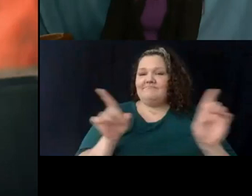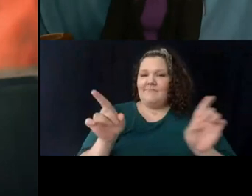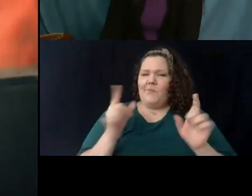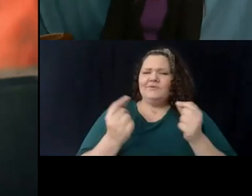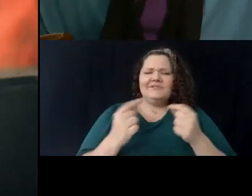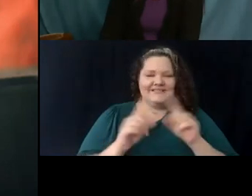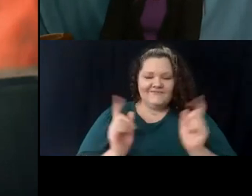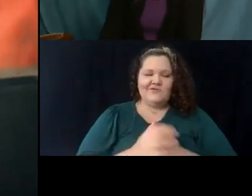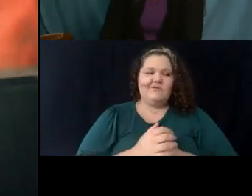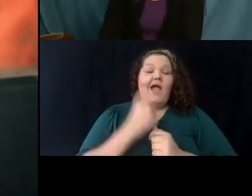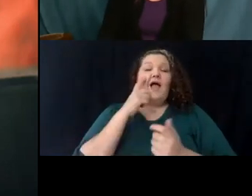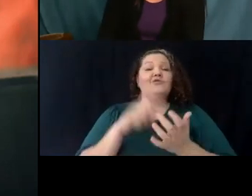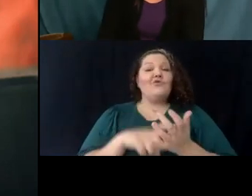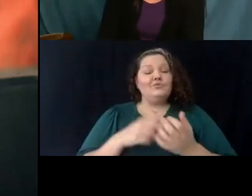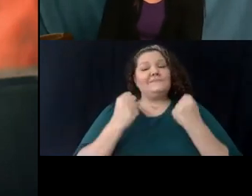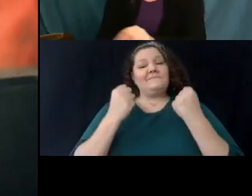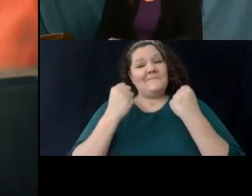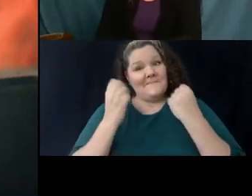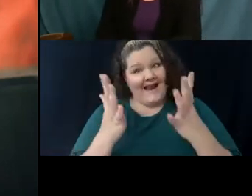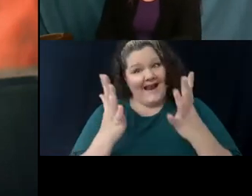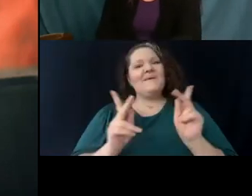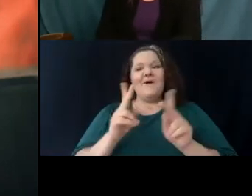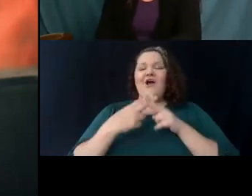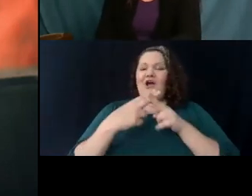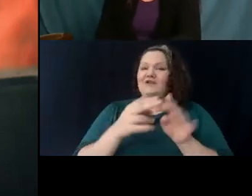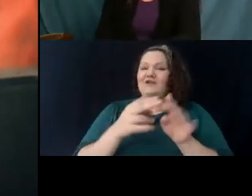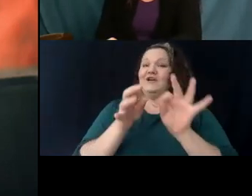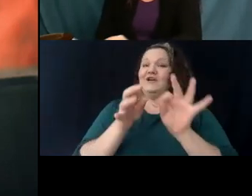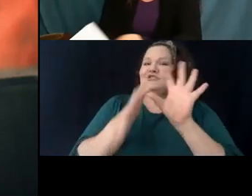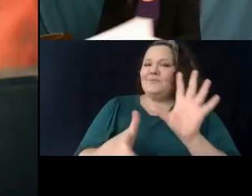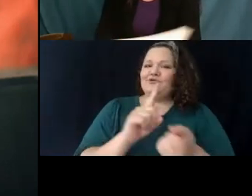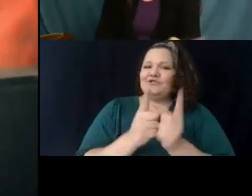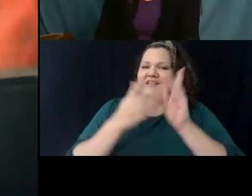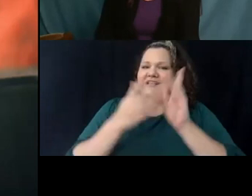So translation versus interpretation, there's a difference.